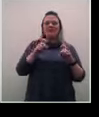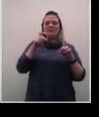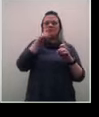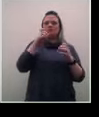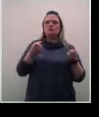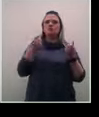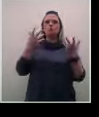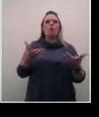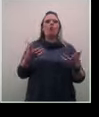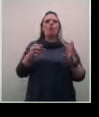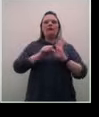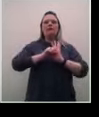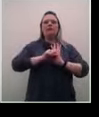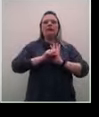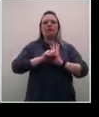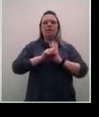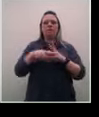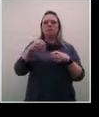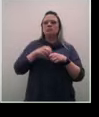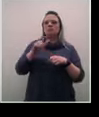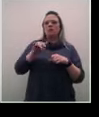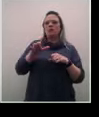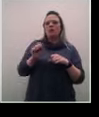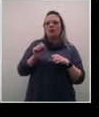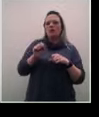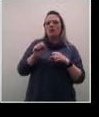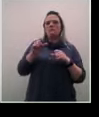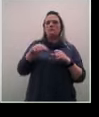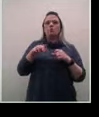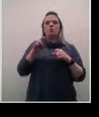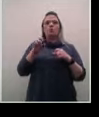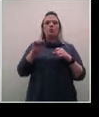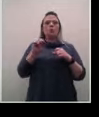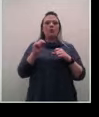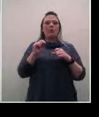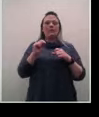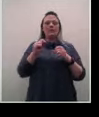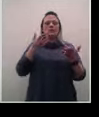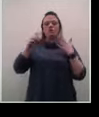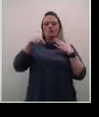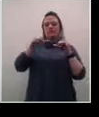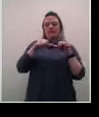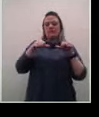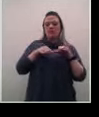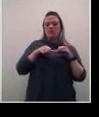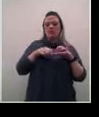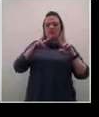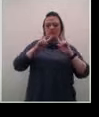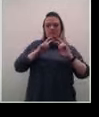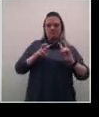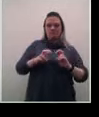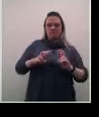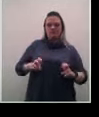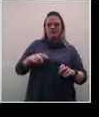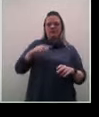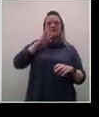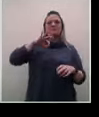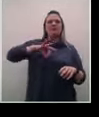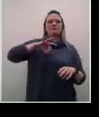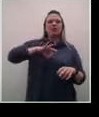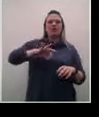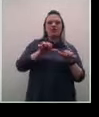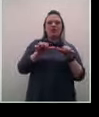many samples that were going into their labs. The Quest lab that serves this area that does the analyzation is actually in the Pittsburgh